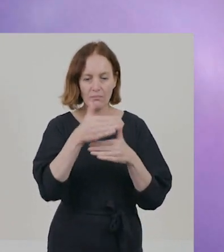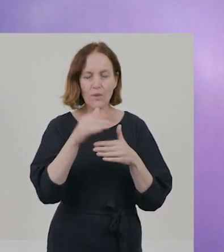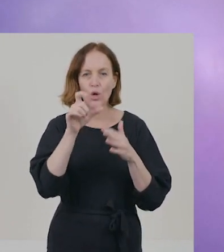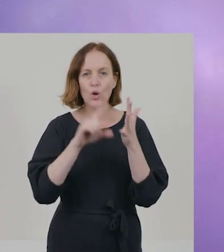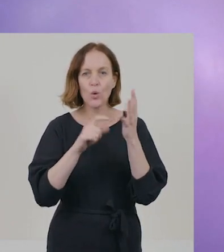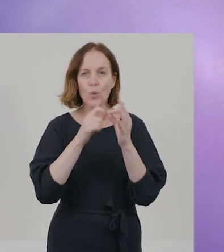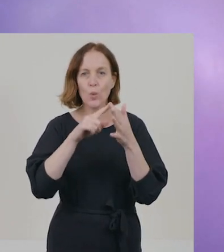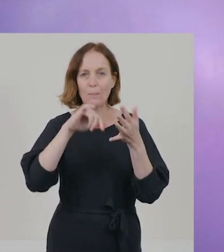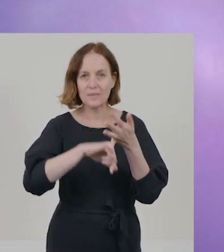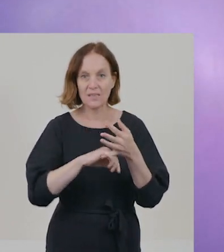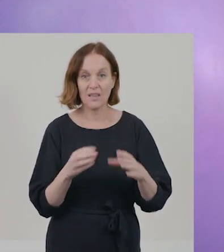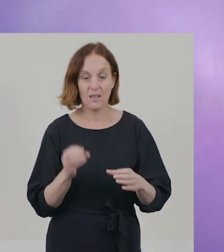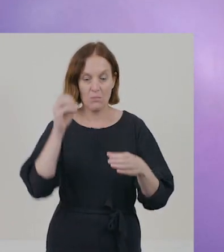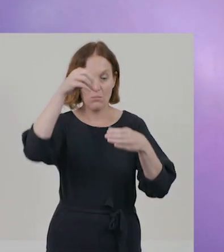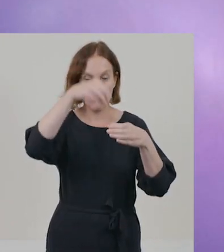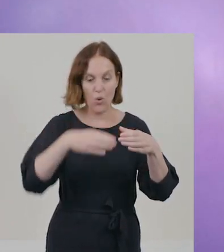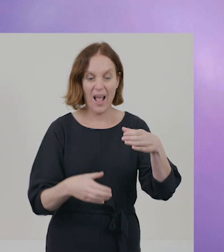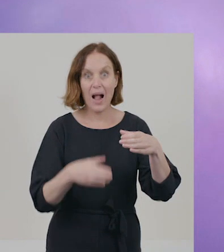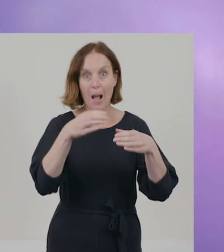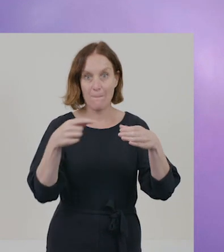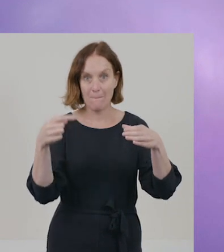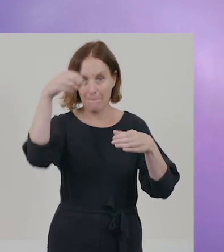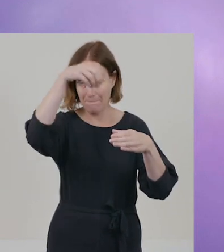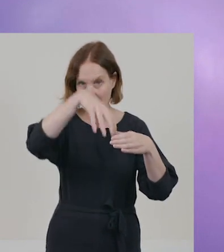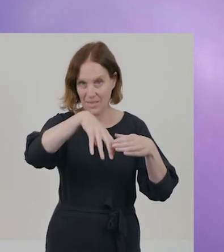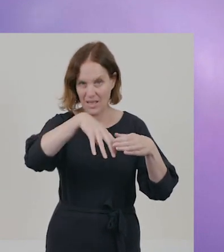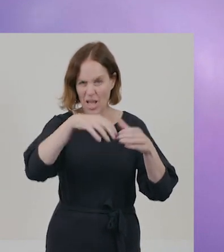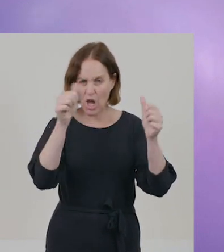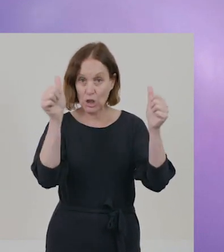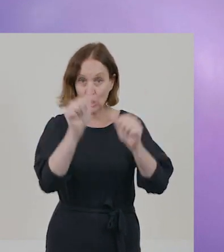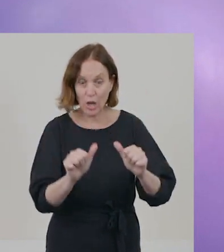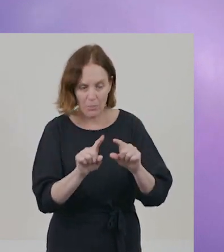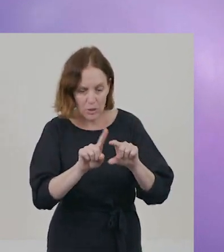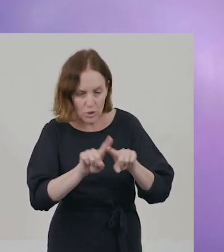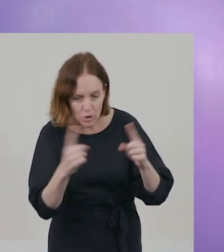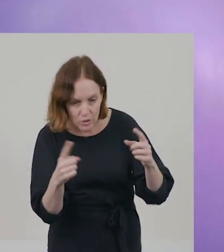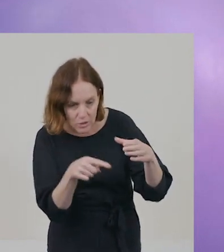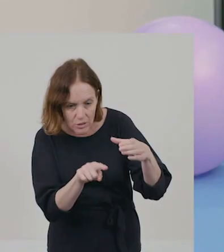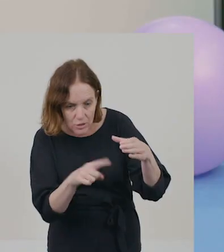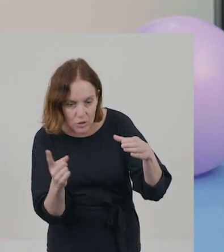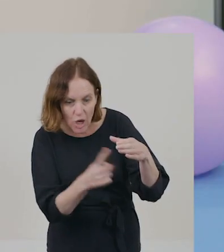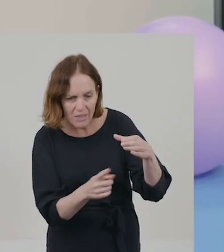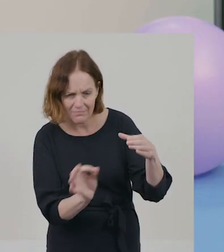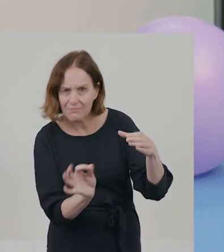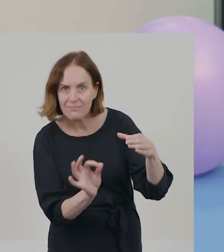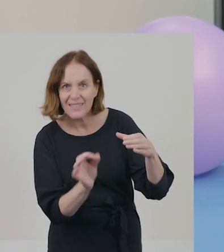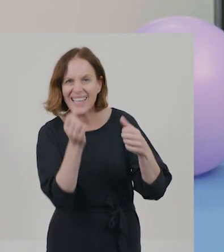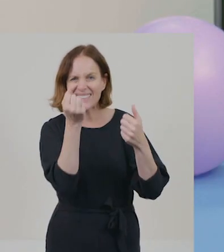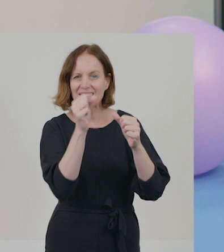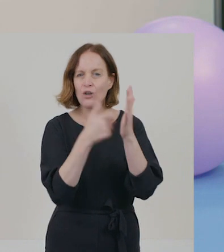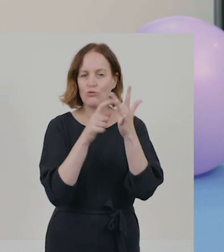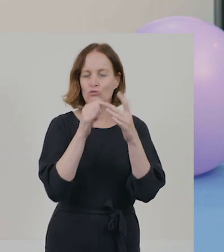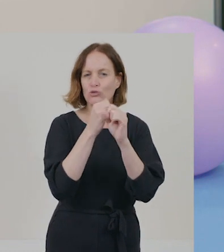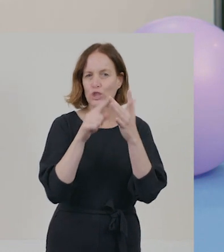we place these cubes in a cup, its shape hasn't changed. It's still a cube, so it's definitely